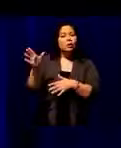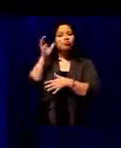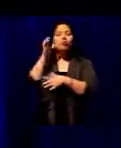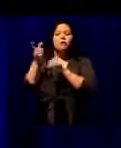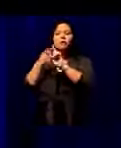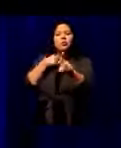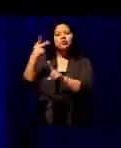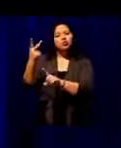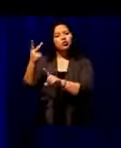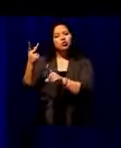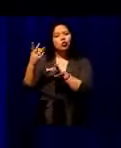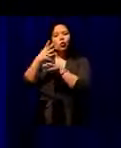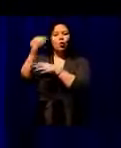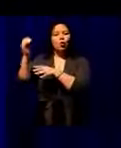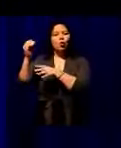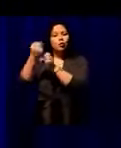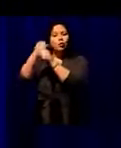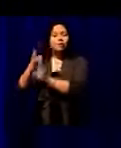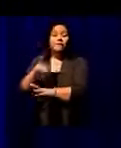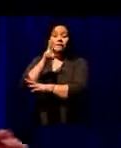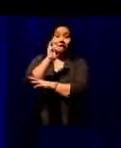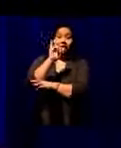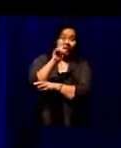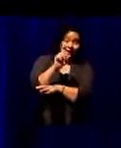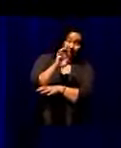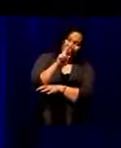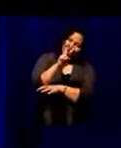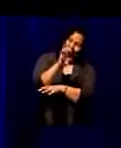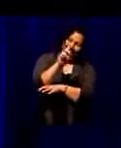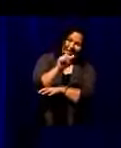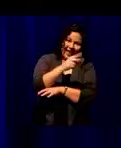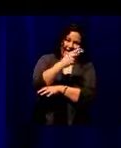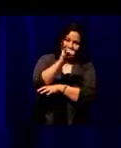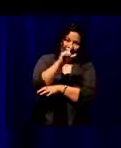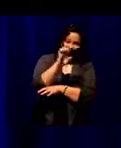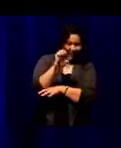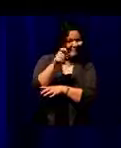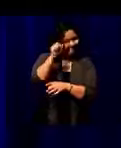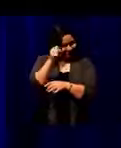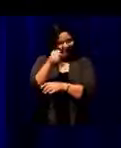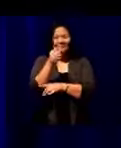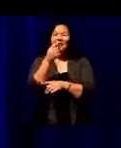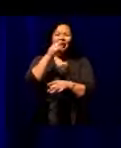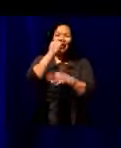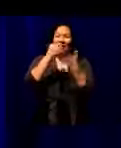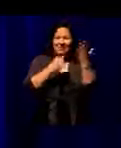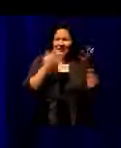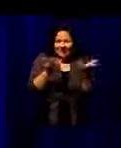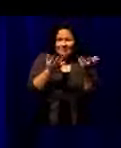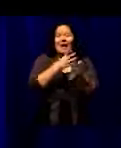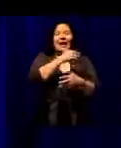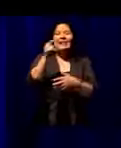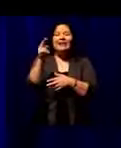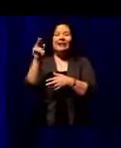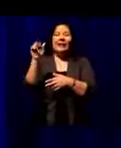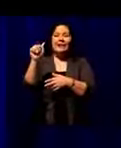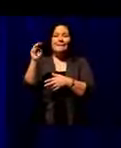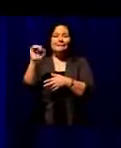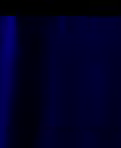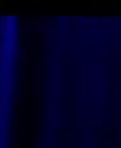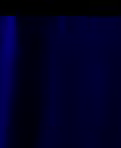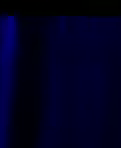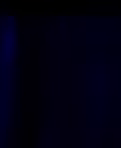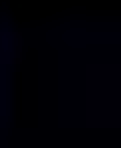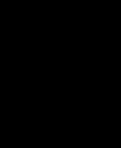of the show's co-creators, Veda Hille, yeah, that's the artist in residence, and Amiel Gladstone.